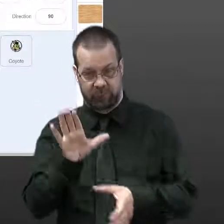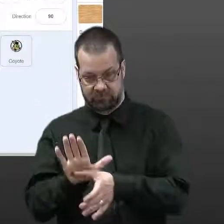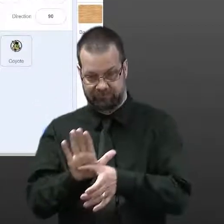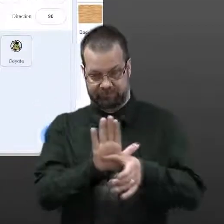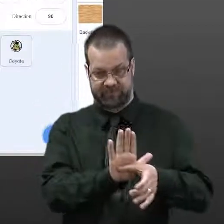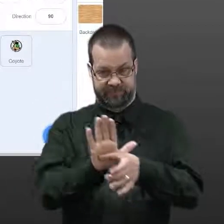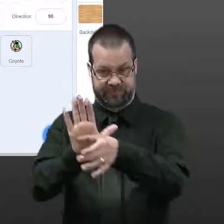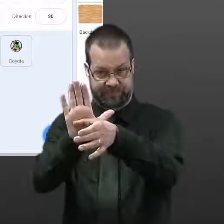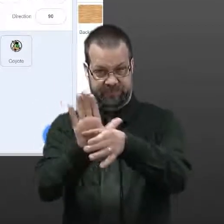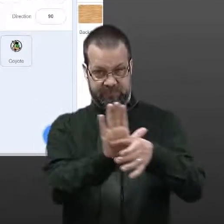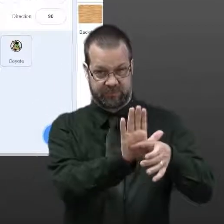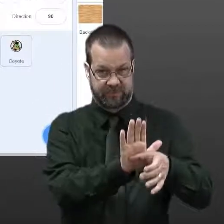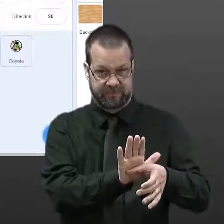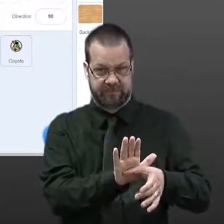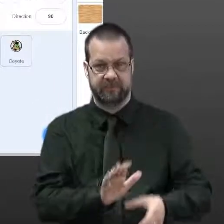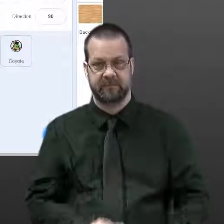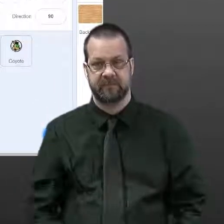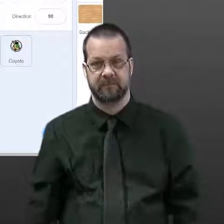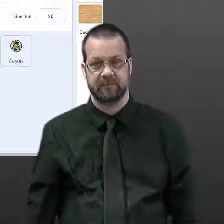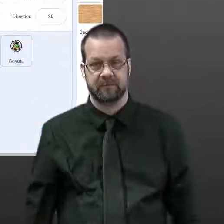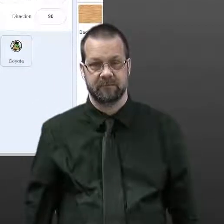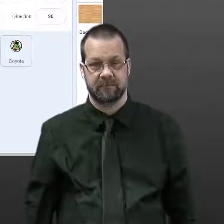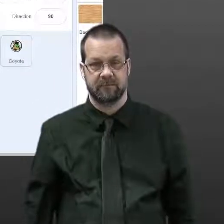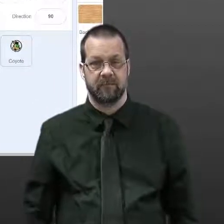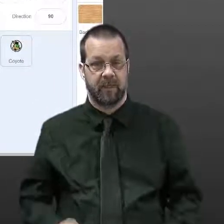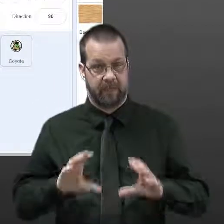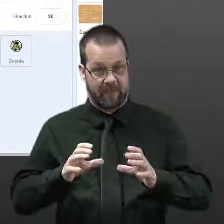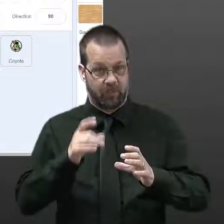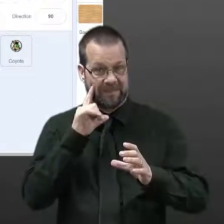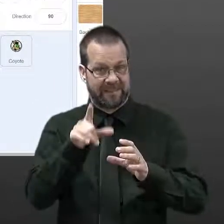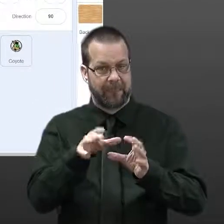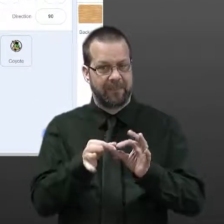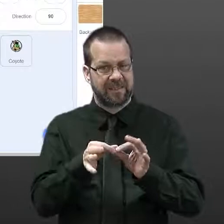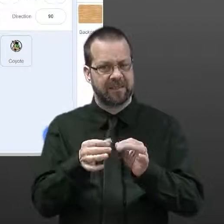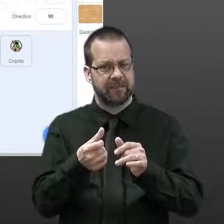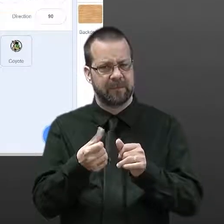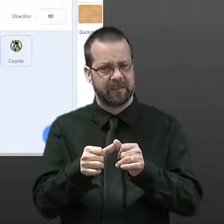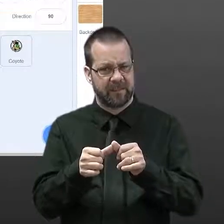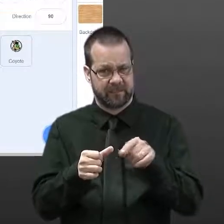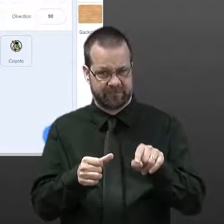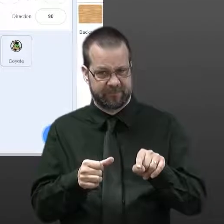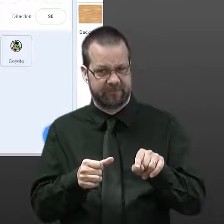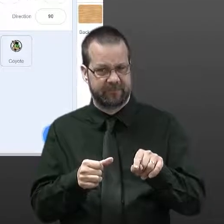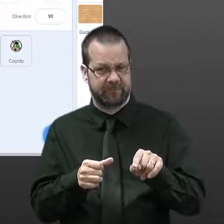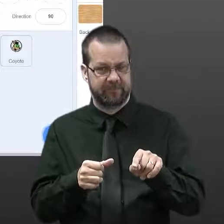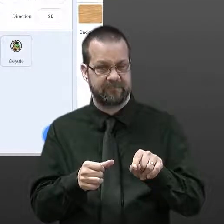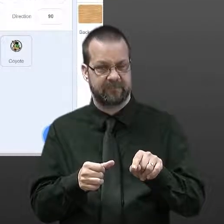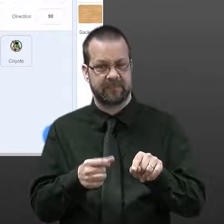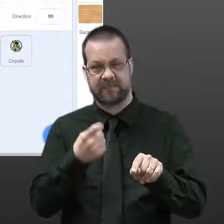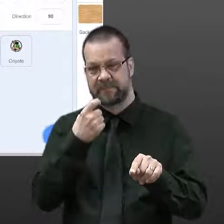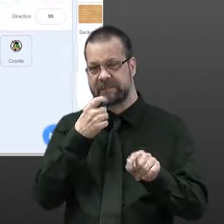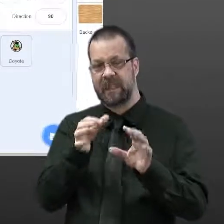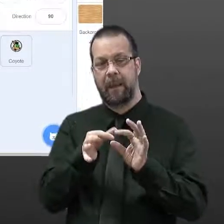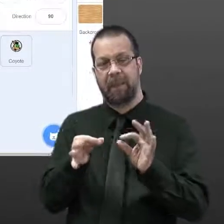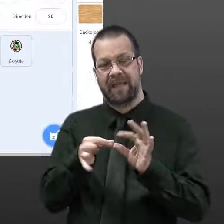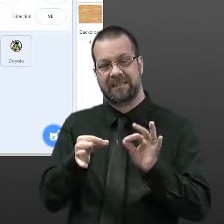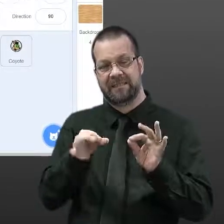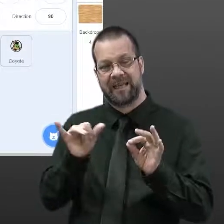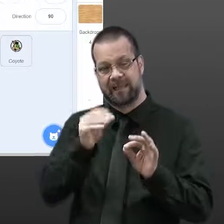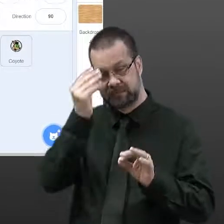is on our basketball, we sent this message when the ball goes in earlier. And the messages are